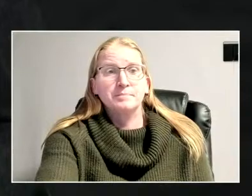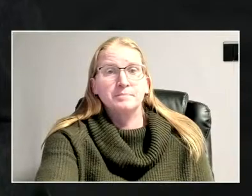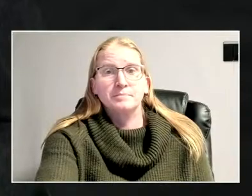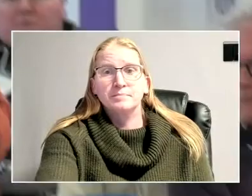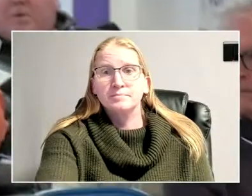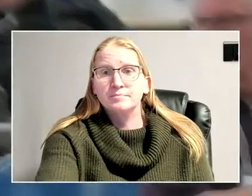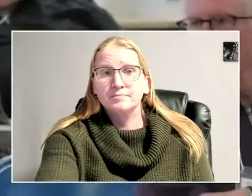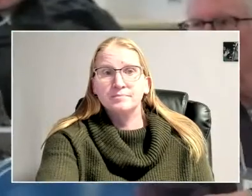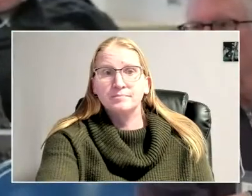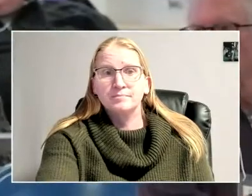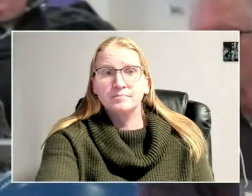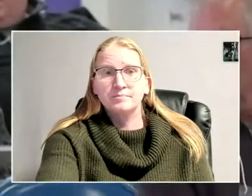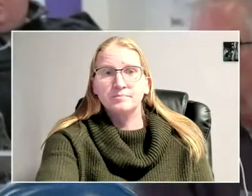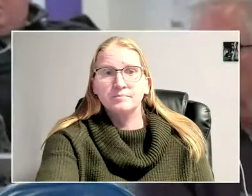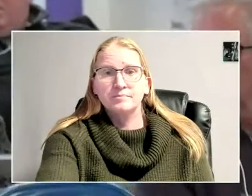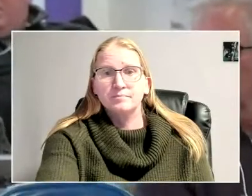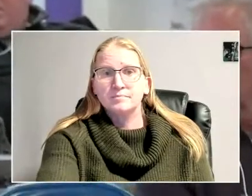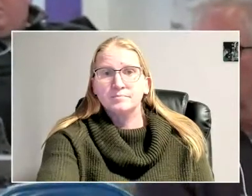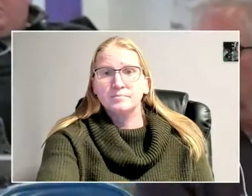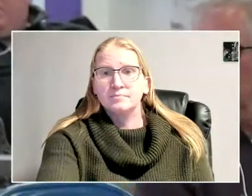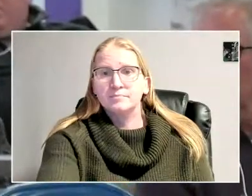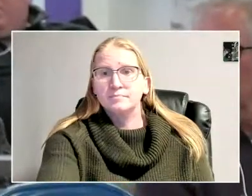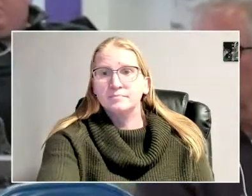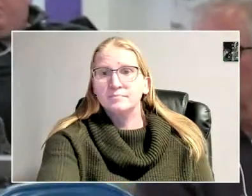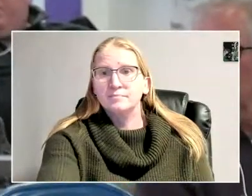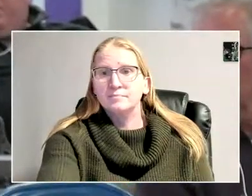Turbo I nominate Robin